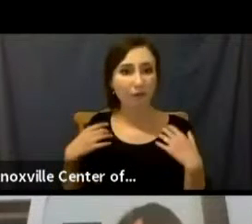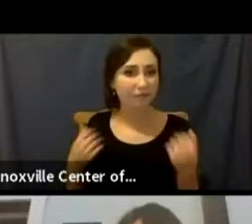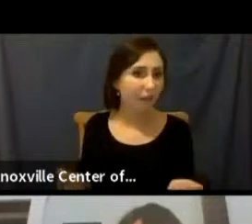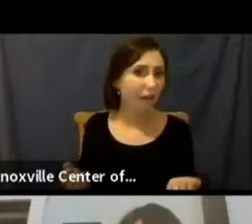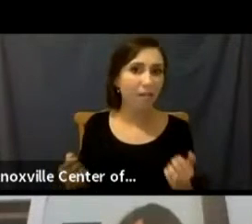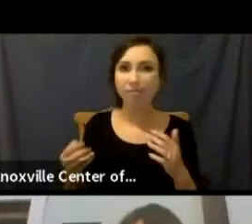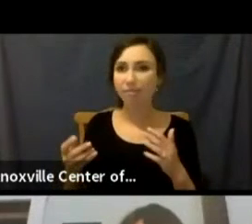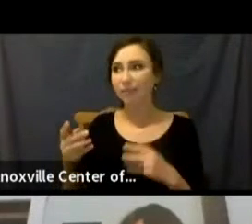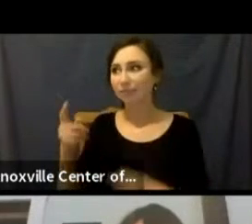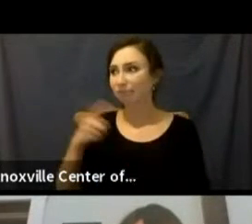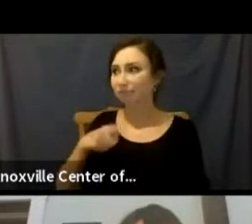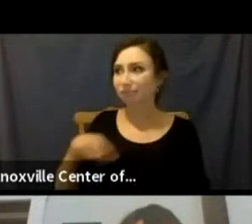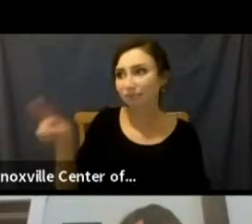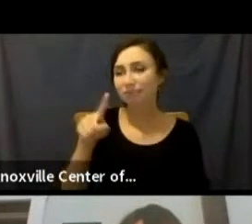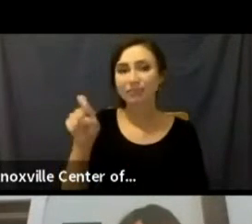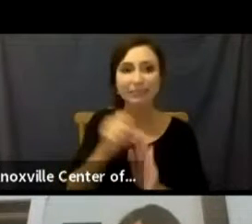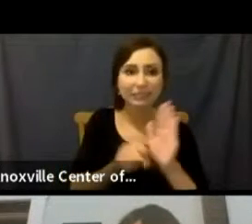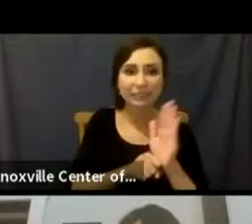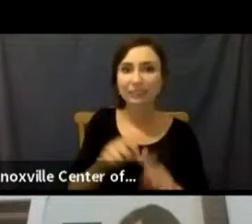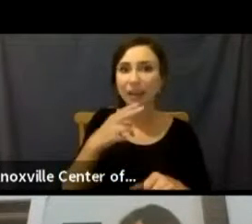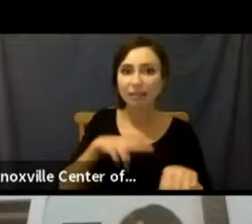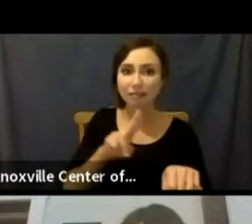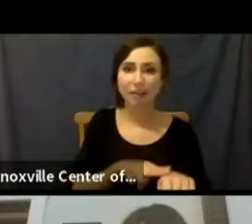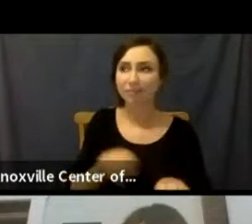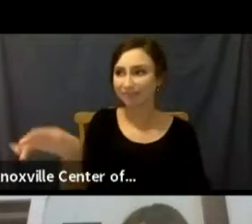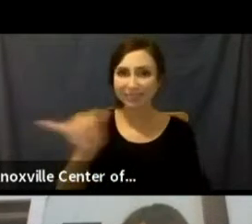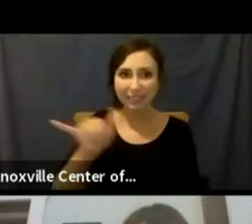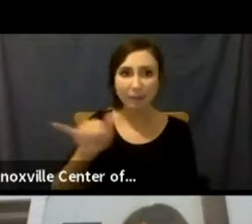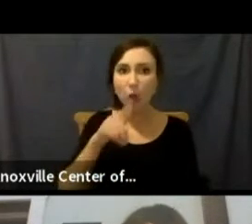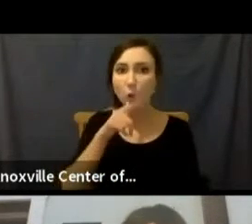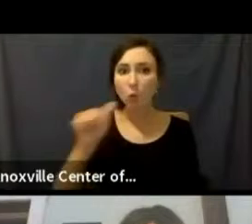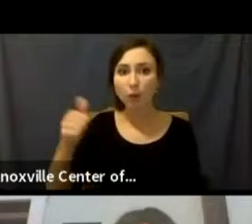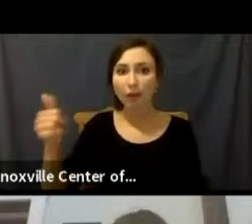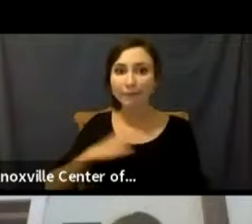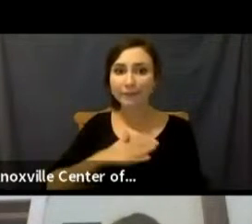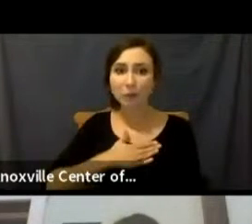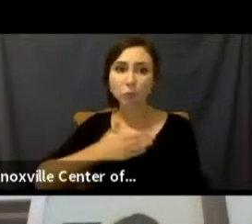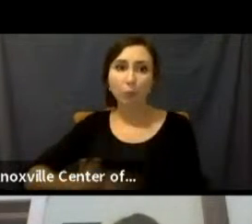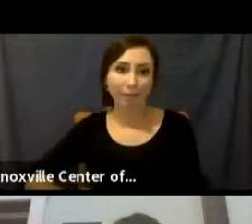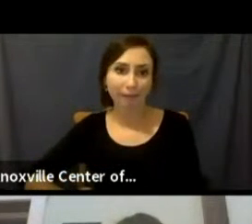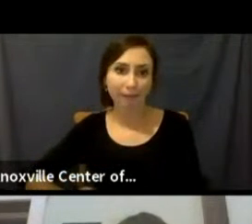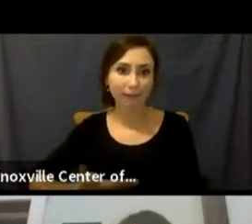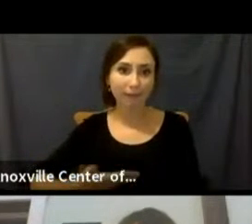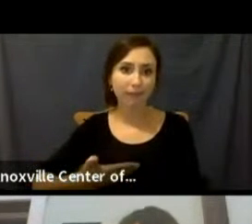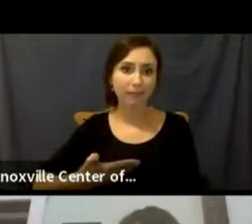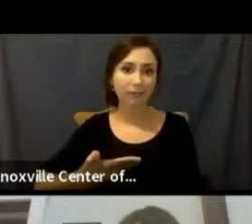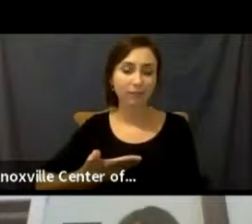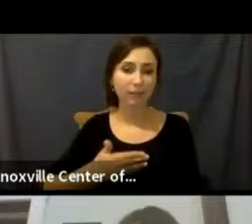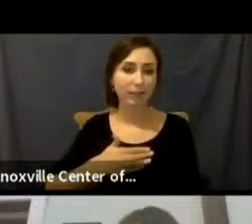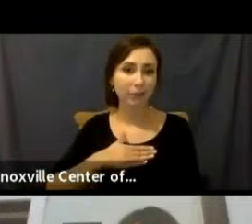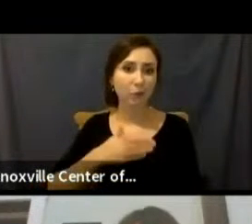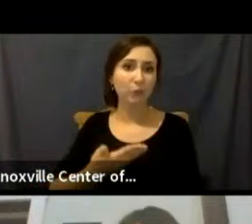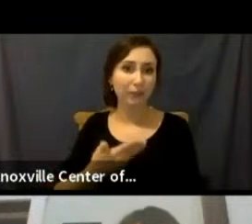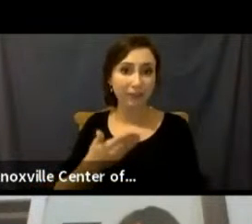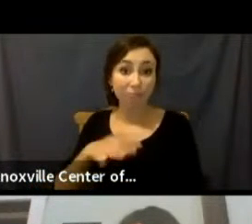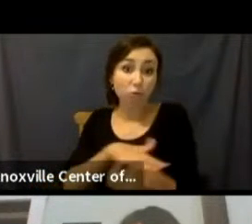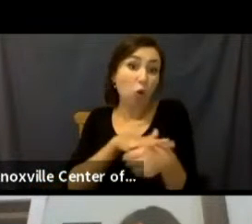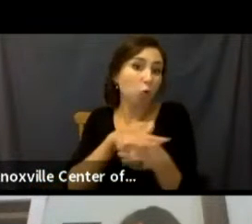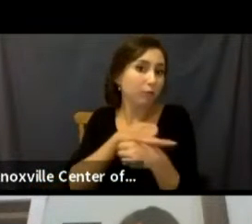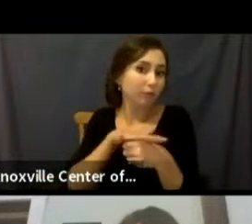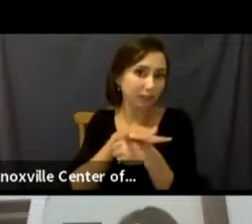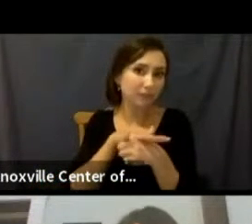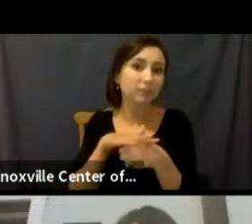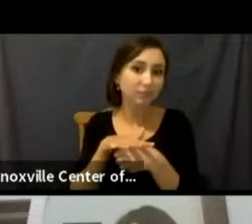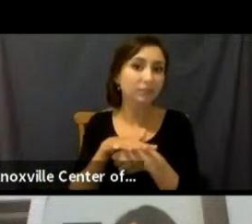nation, have they done similar measures? And who else is willing to locally